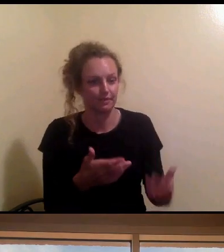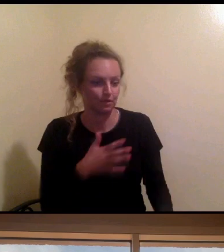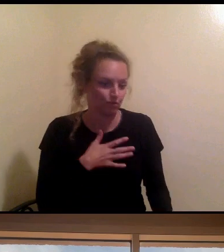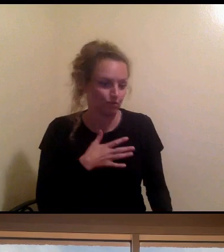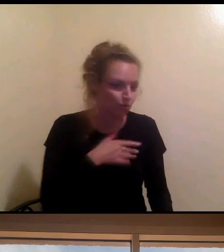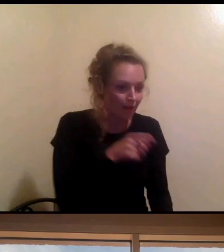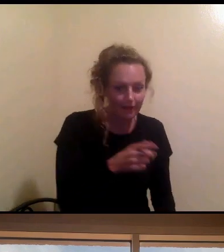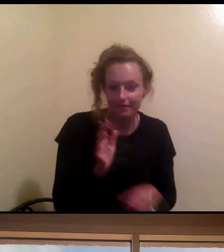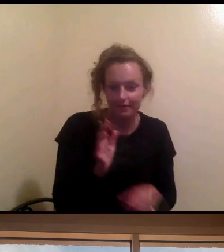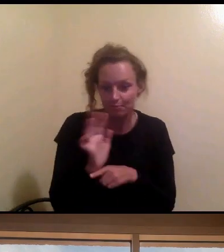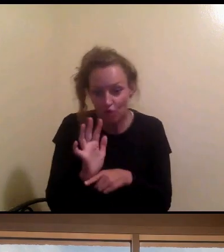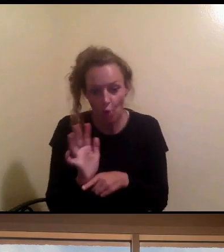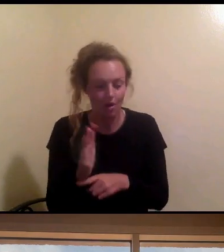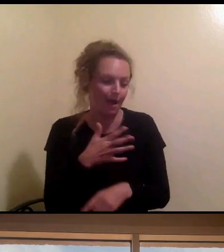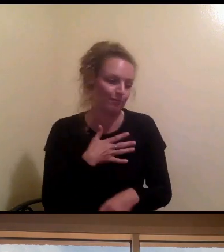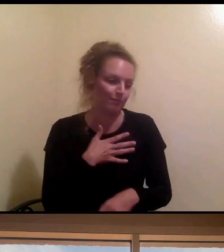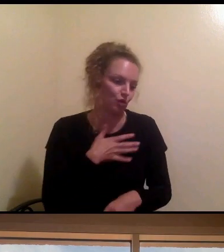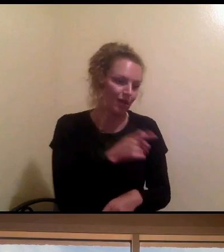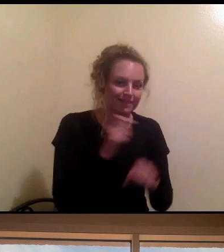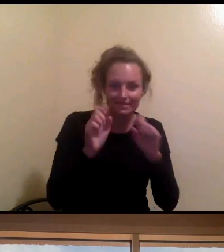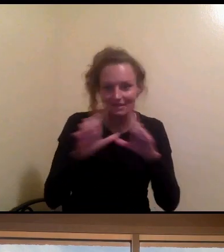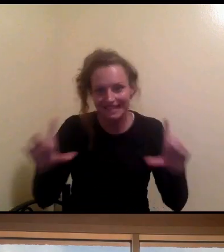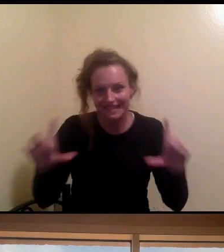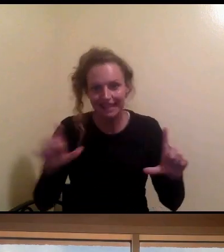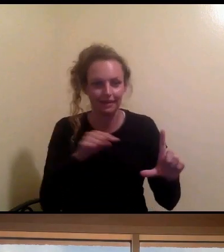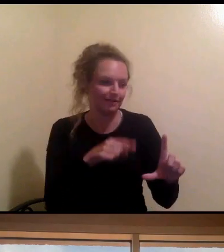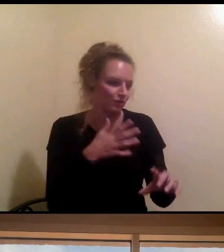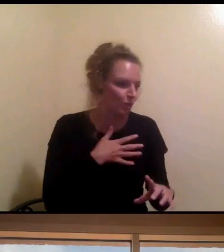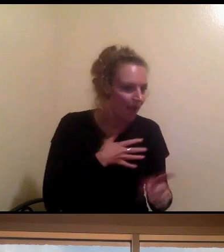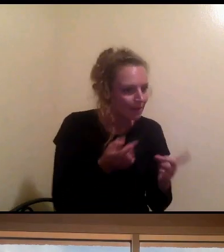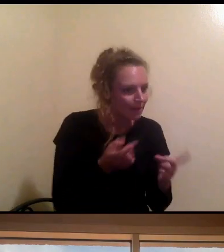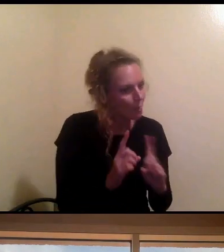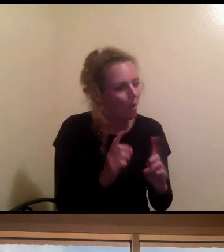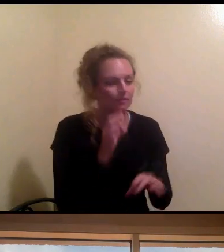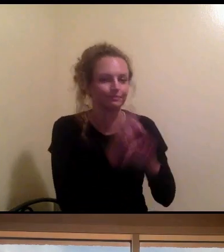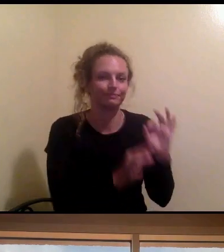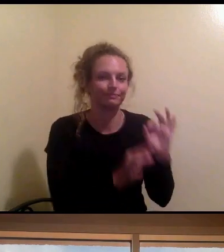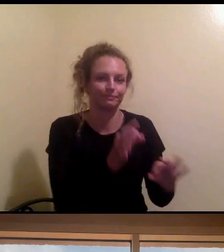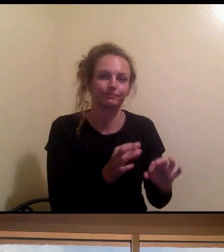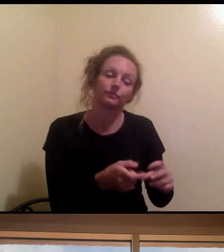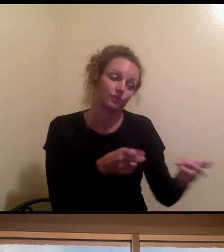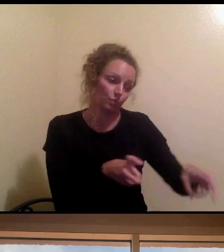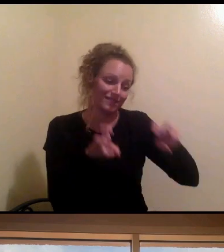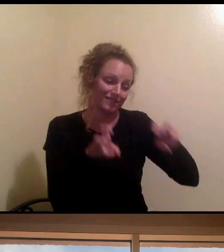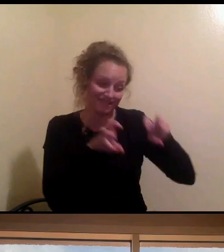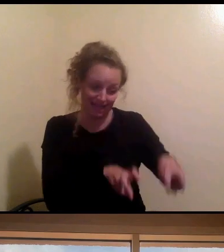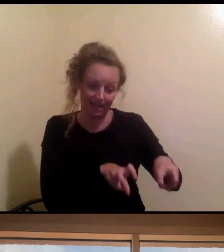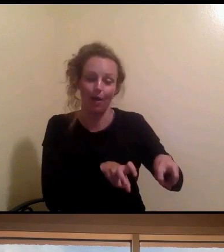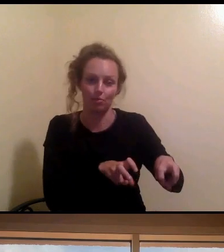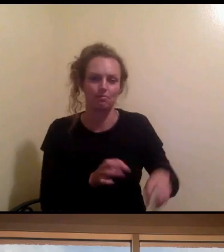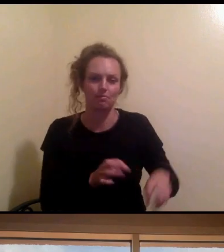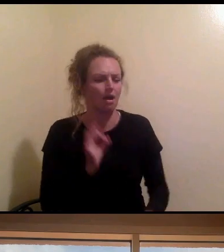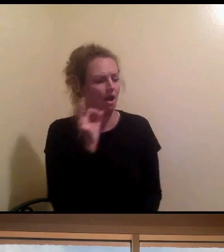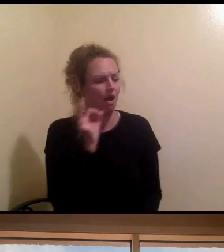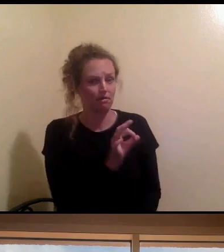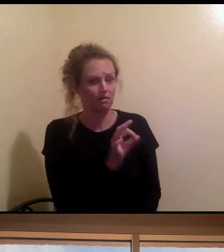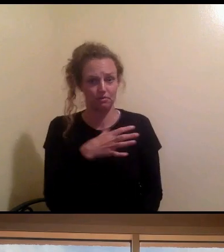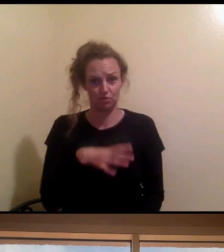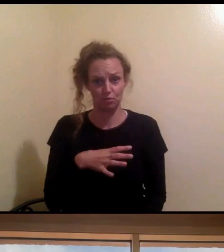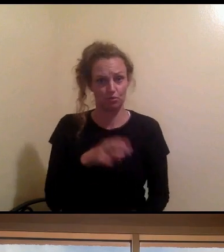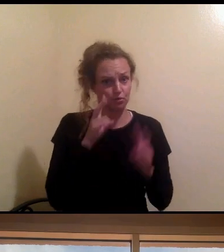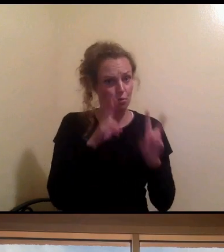it. She's got great instinct. So I sat her down and I said, do you want to watch this with me? It's really interesting. And she did. We watched the first